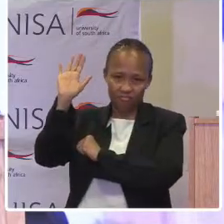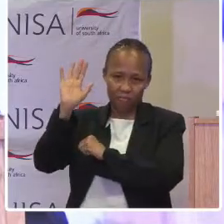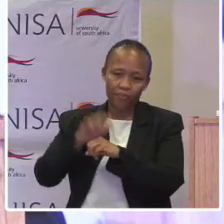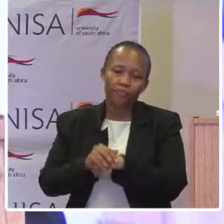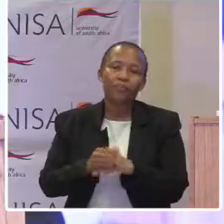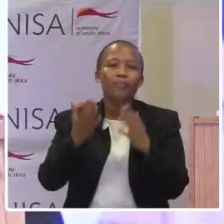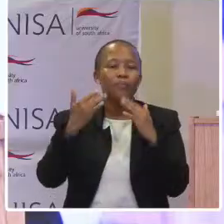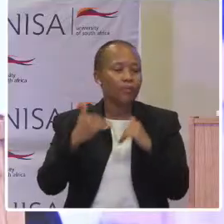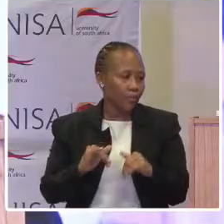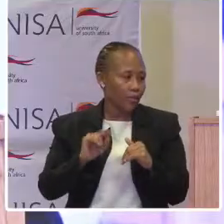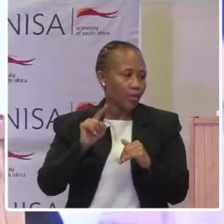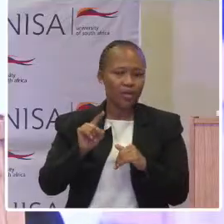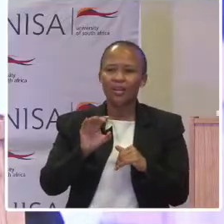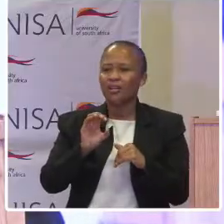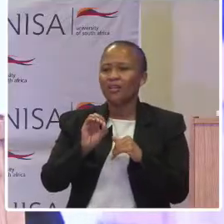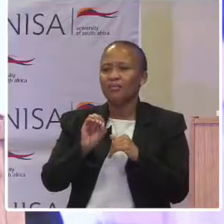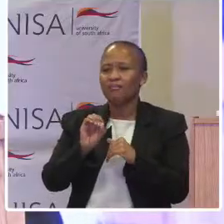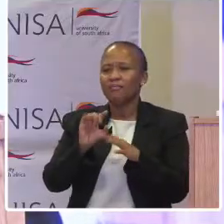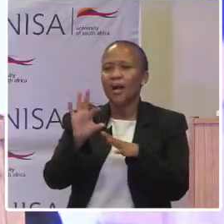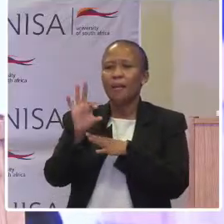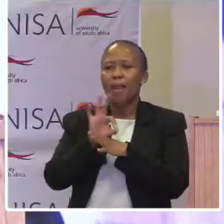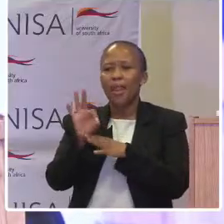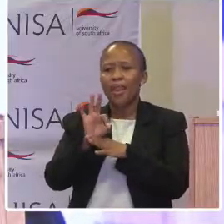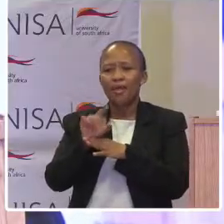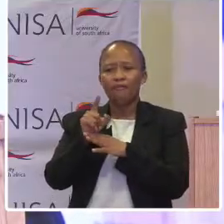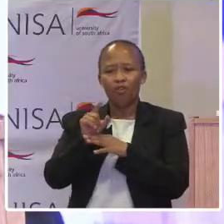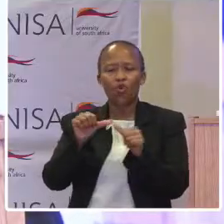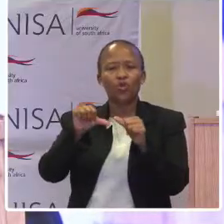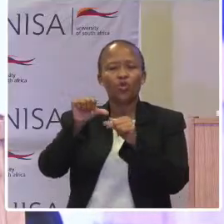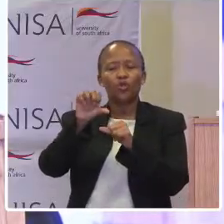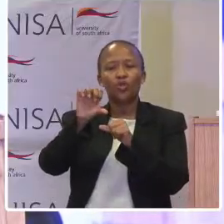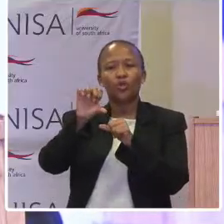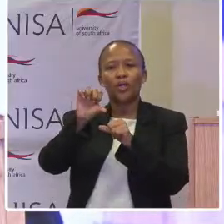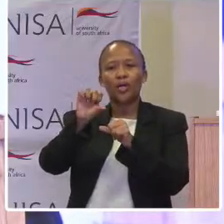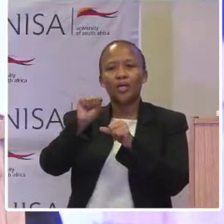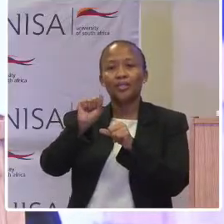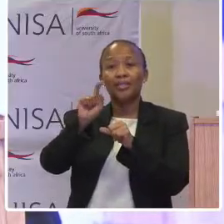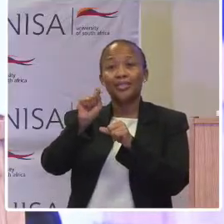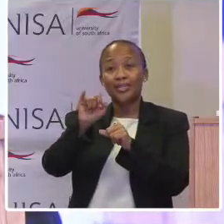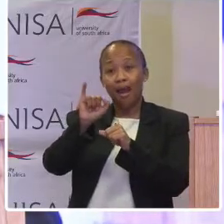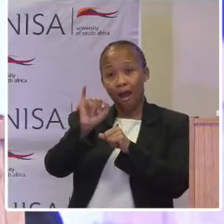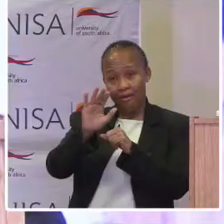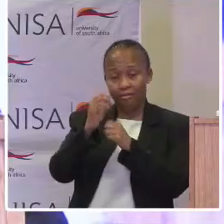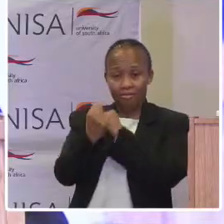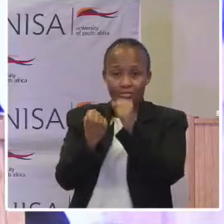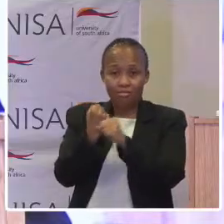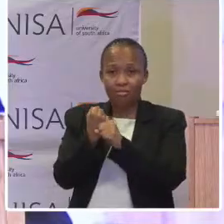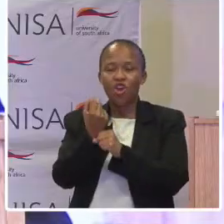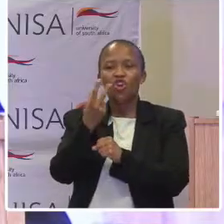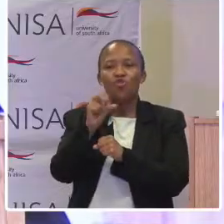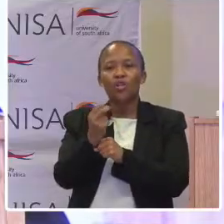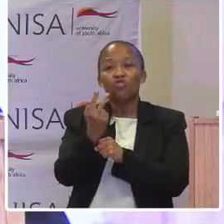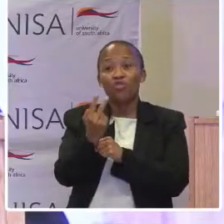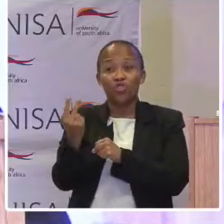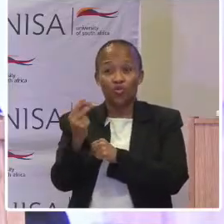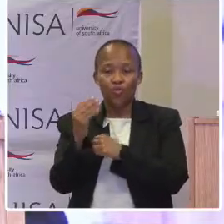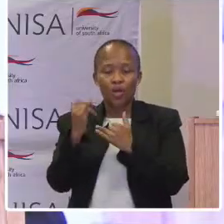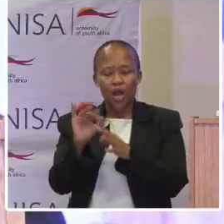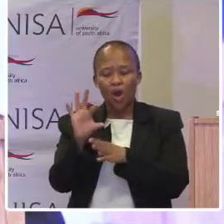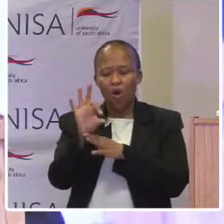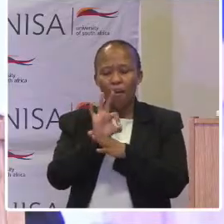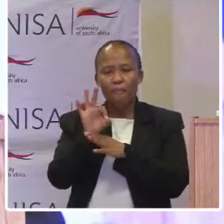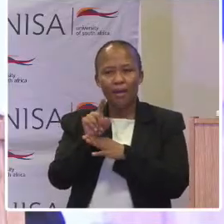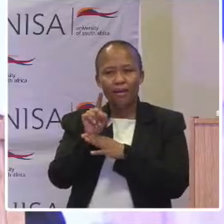Decadal Plan on Science, Technology and Innovation, STI 2022. This plan serves as